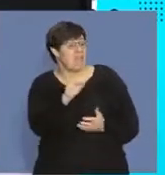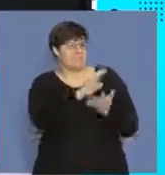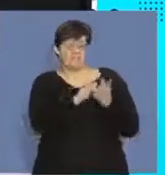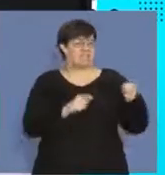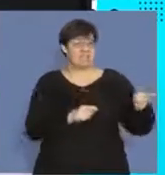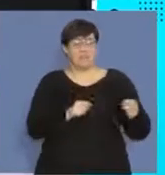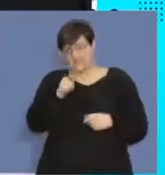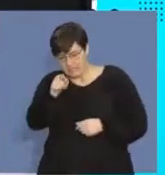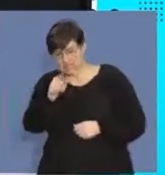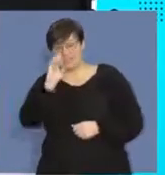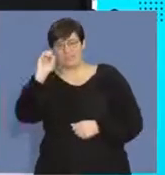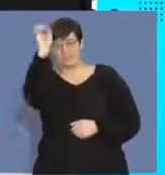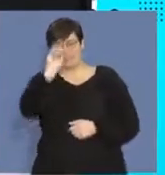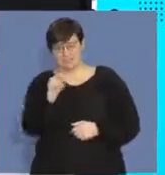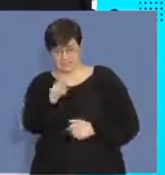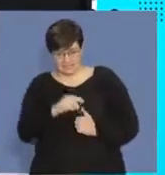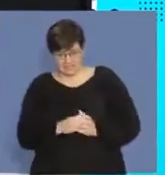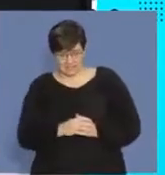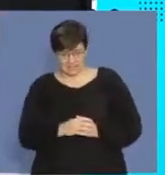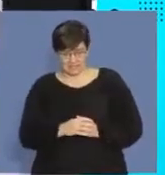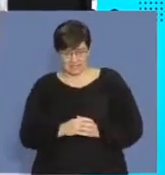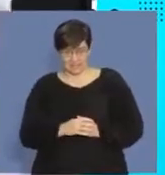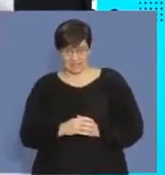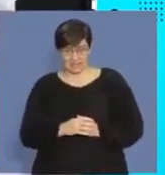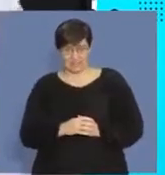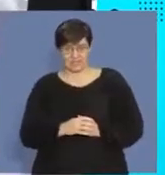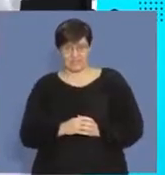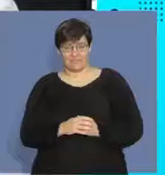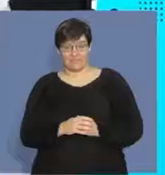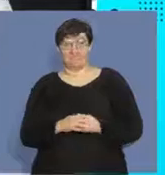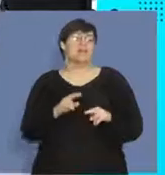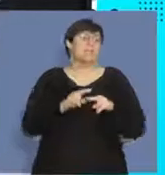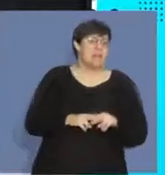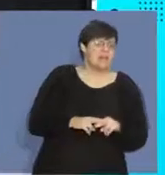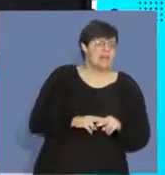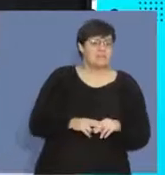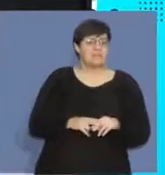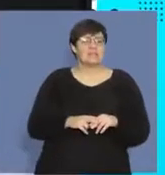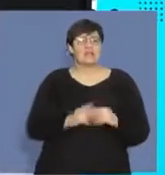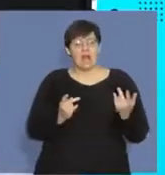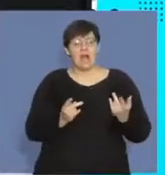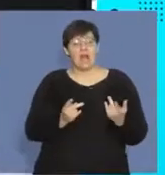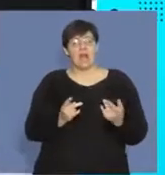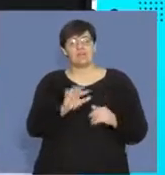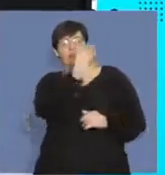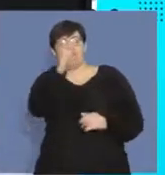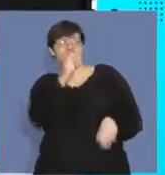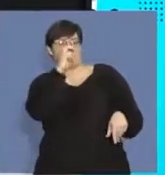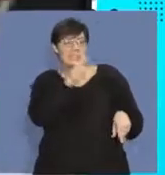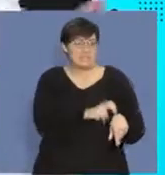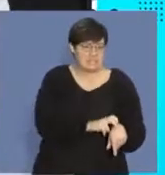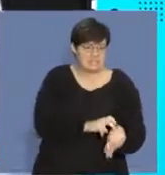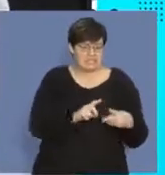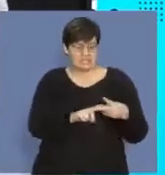VAT is 0%. Okay? Now once again, depending on the needs of the country, depending on the